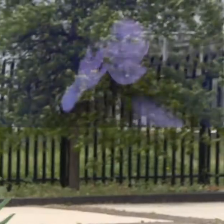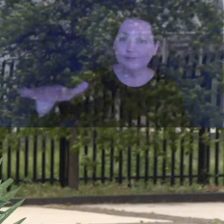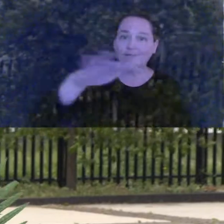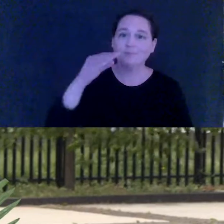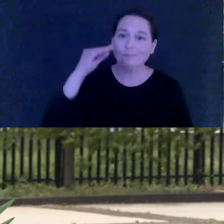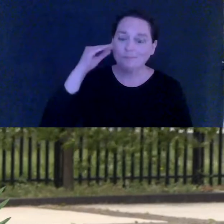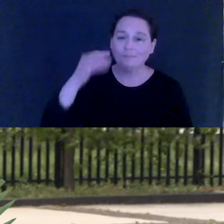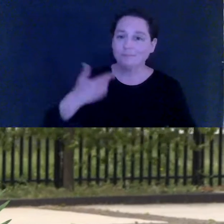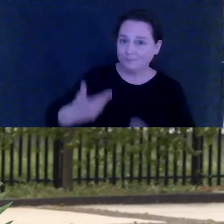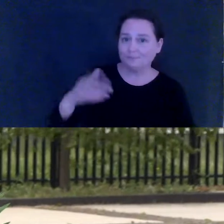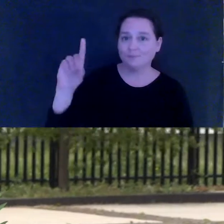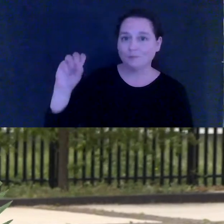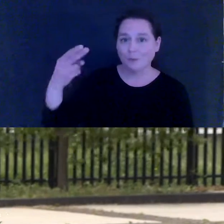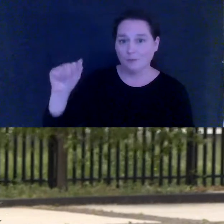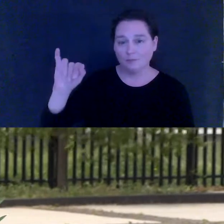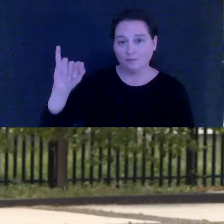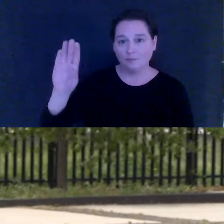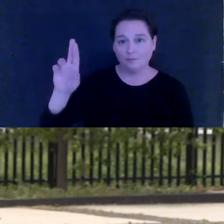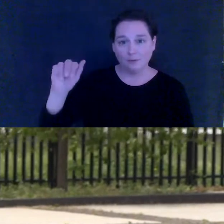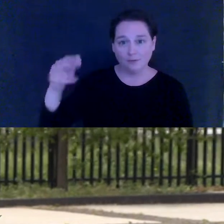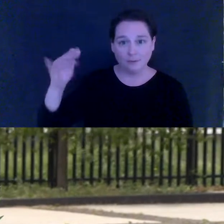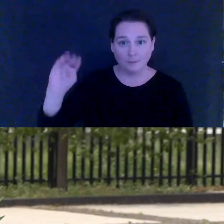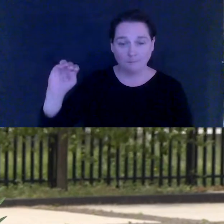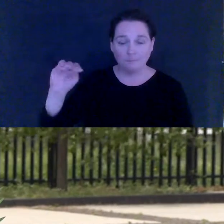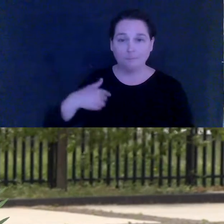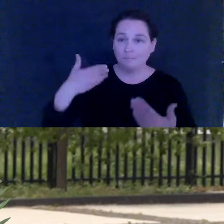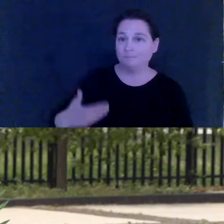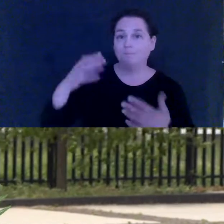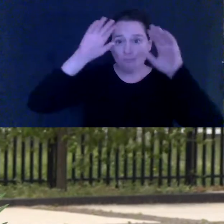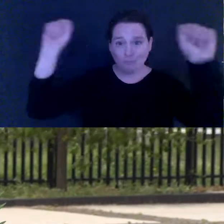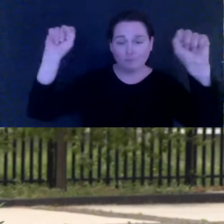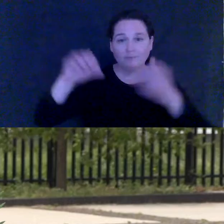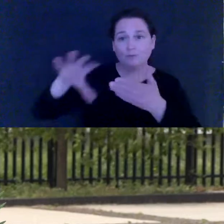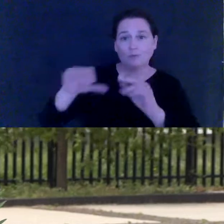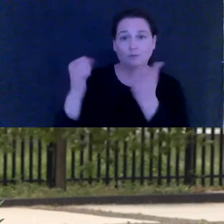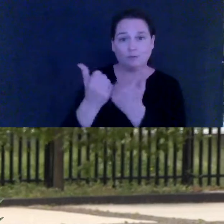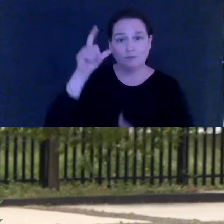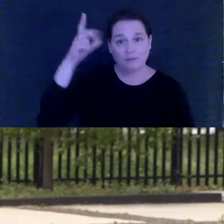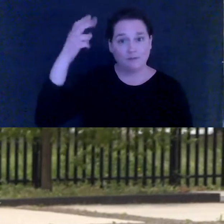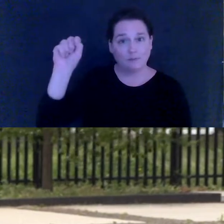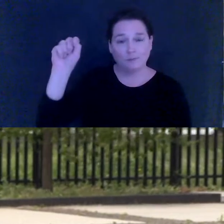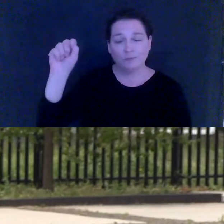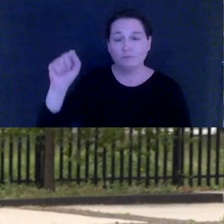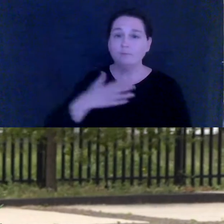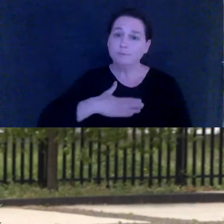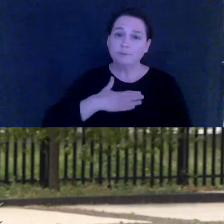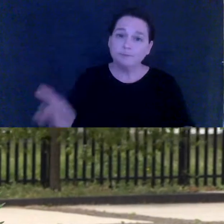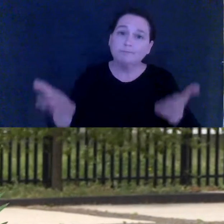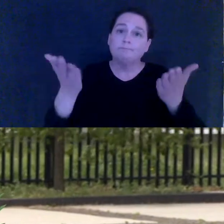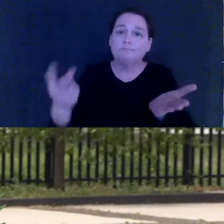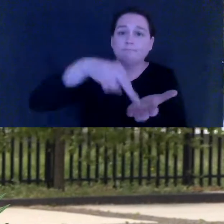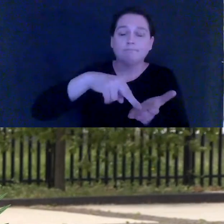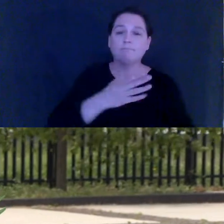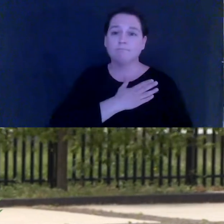Hello everyone from home. My name is Doha Ibrahim, and I am the president of Student Association for Abraham Lincoln High School. At this